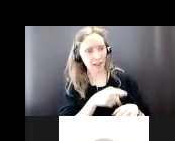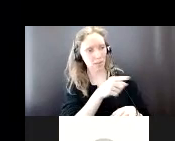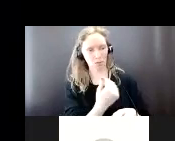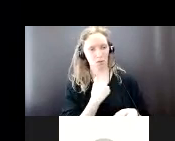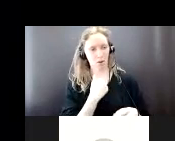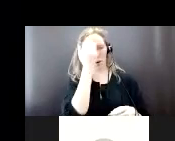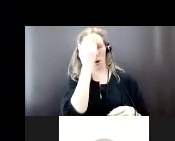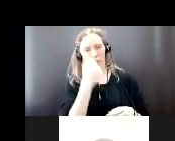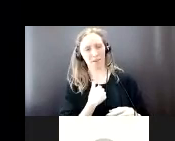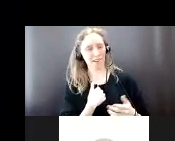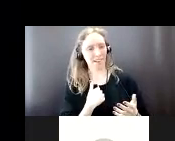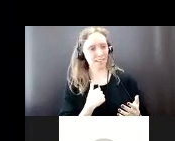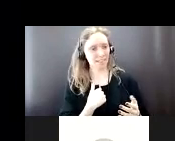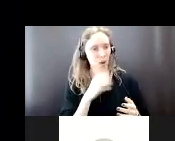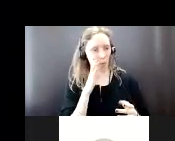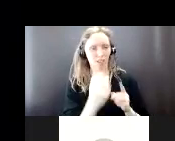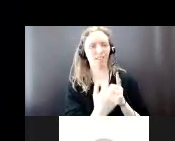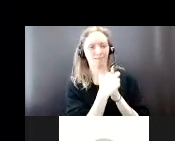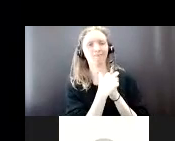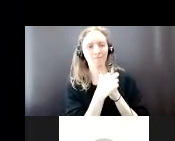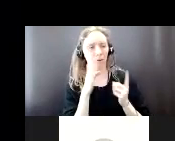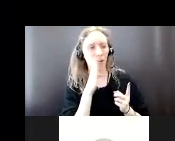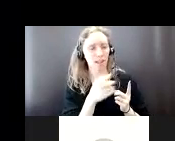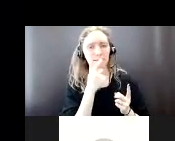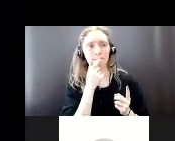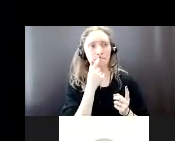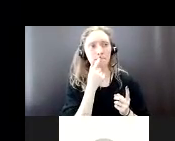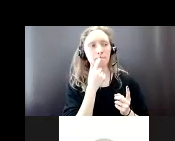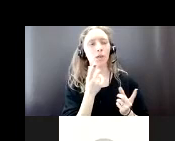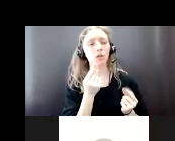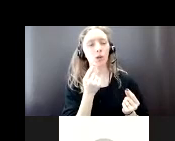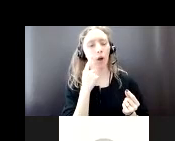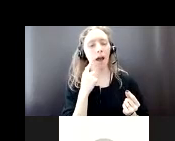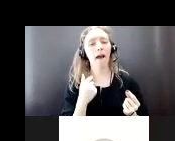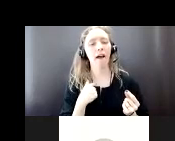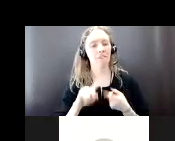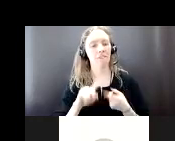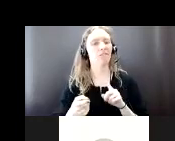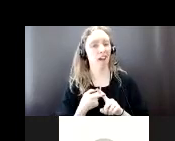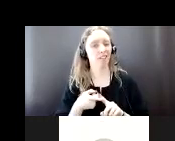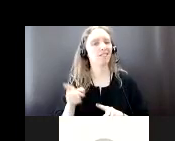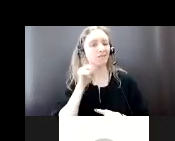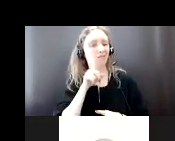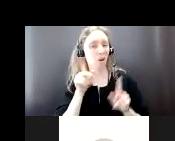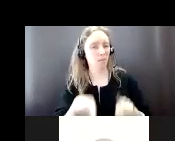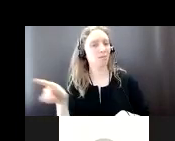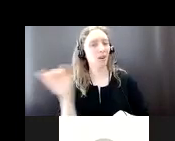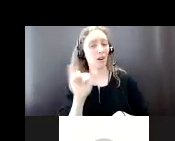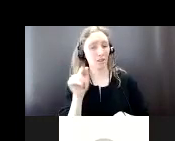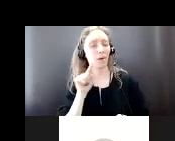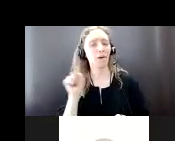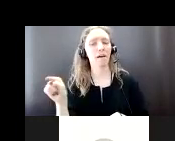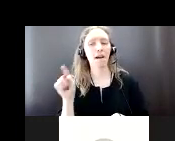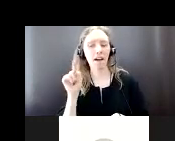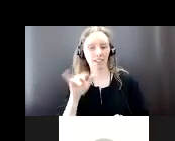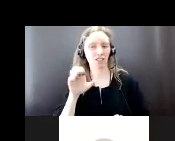fraudster. And let's say my fellow fraudster is Jeff. So I contact Jeff. Jeff has a